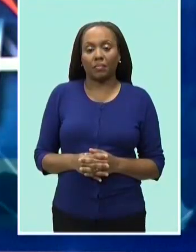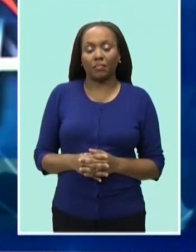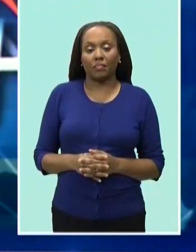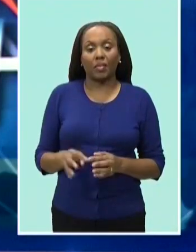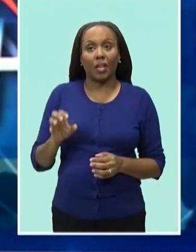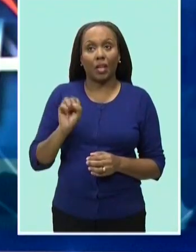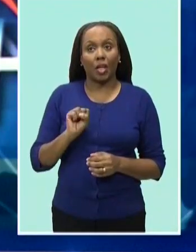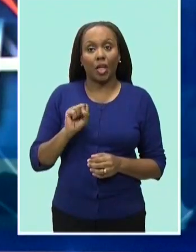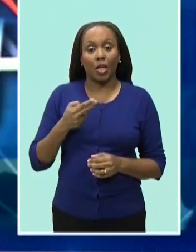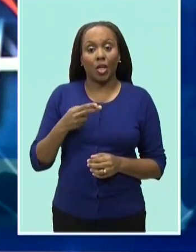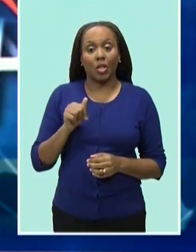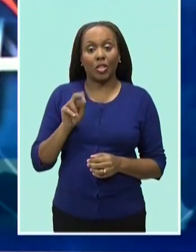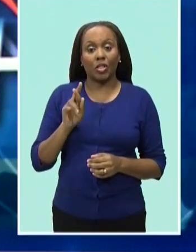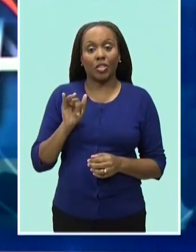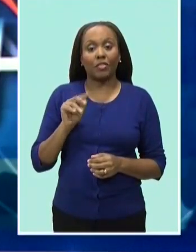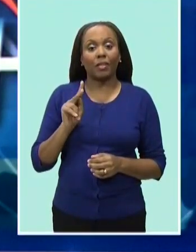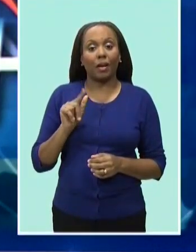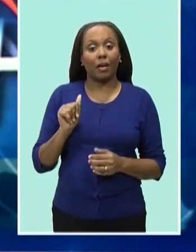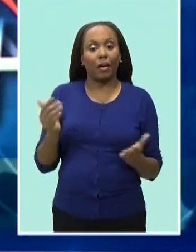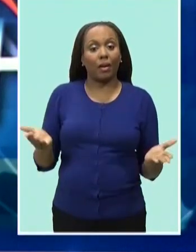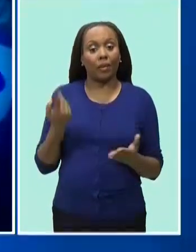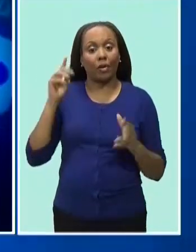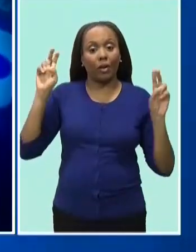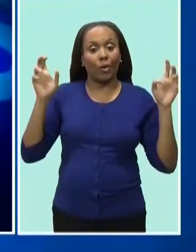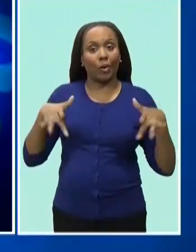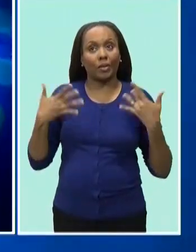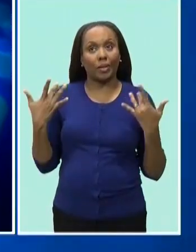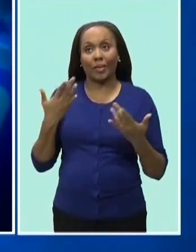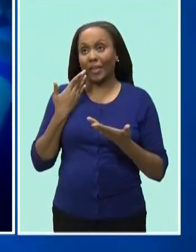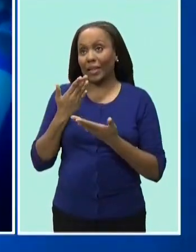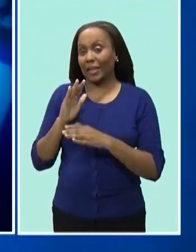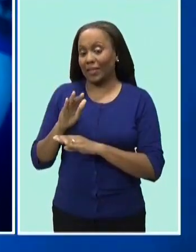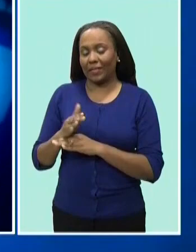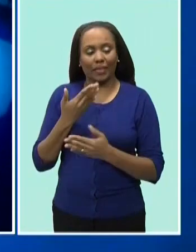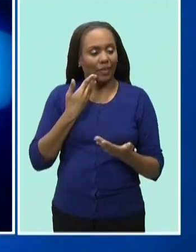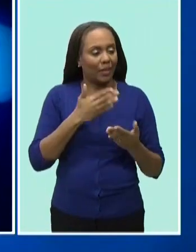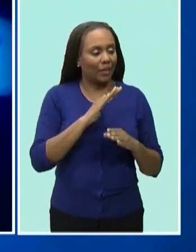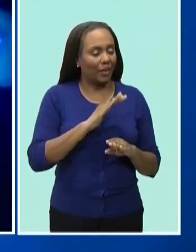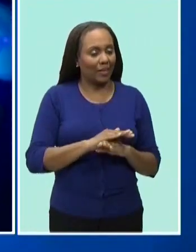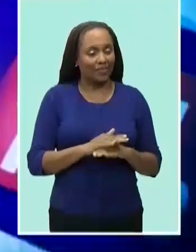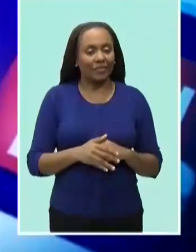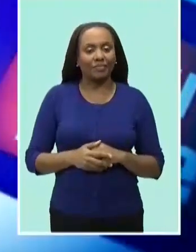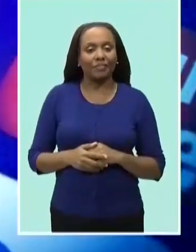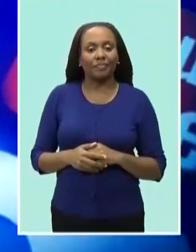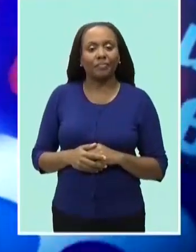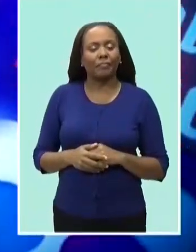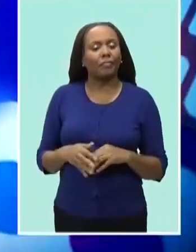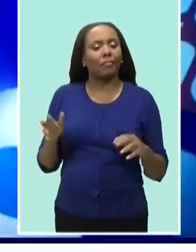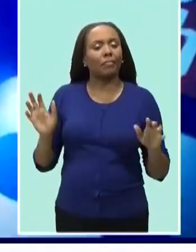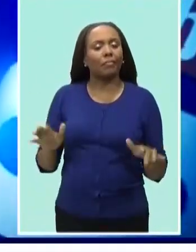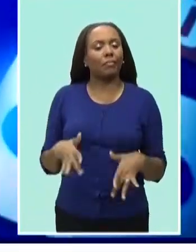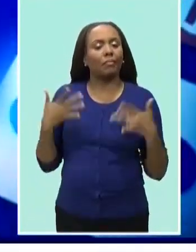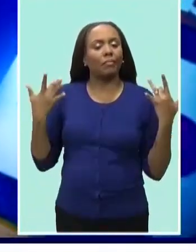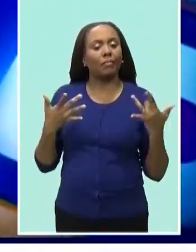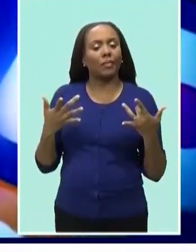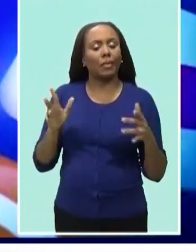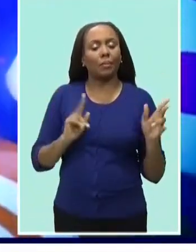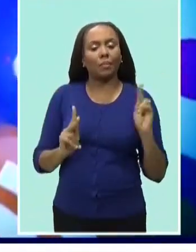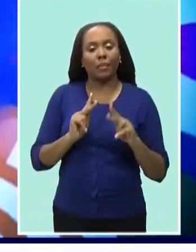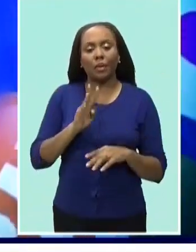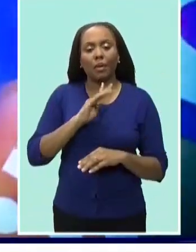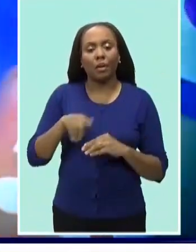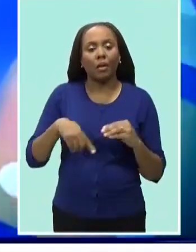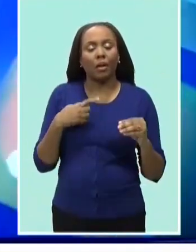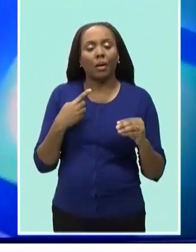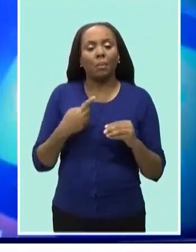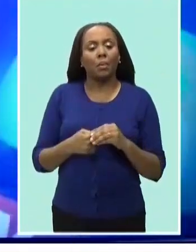And Sharika is in our social media corner. Good evening, Sharika. Good evening to you, Lisa. And as for what's trending, people are still talking